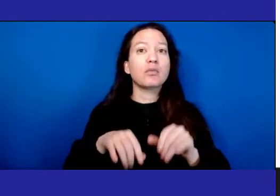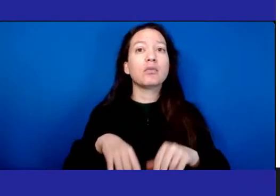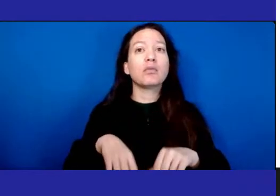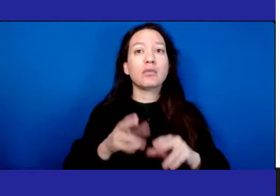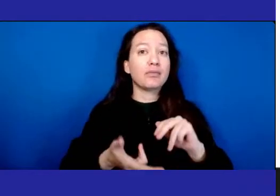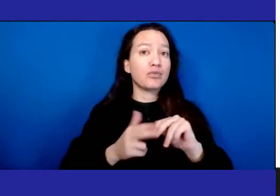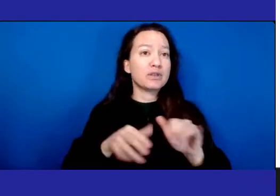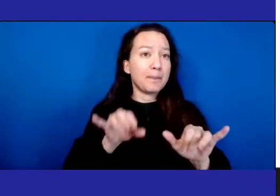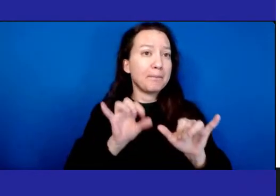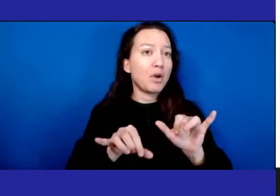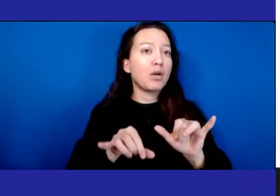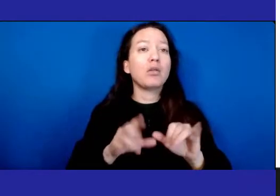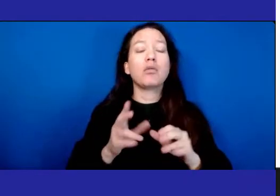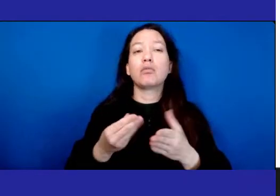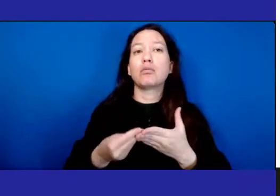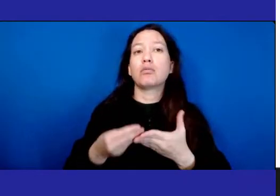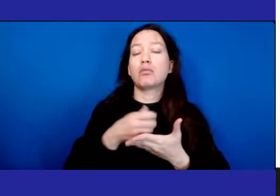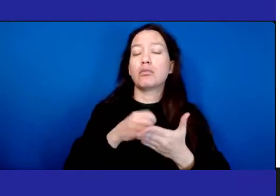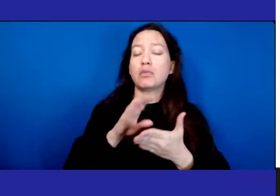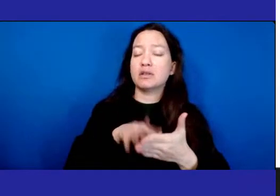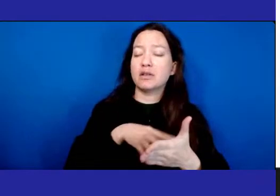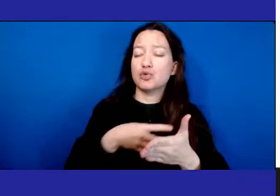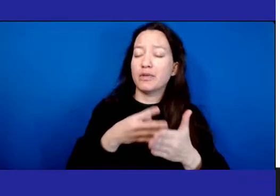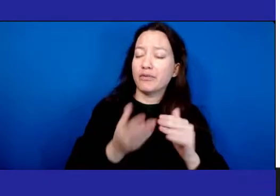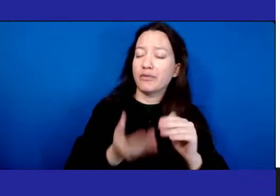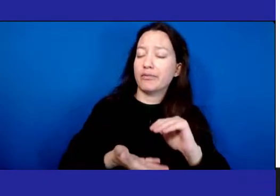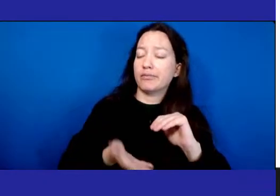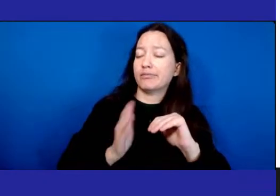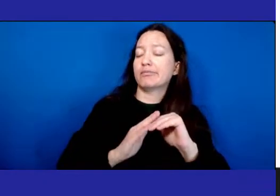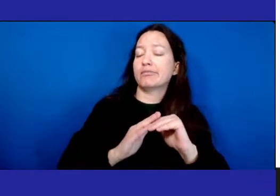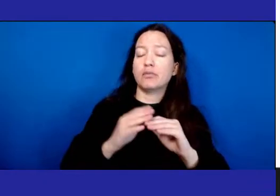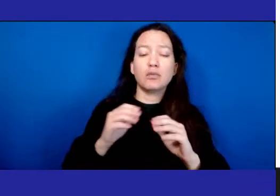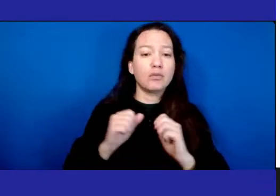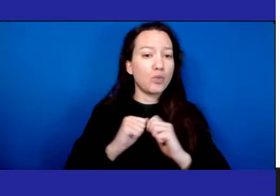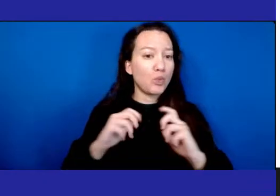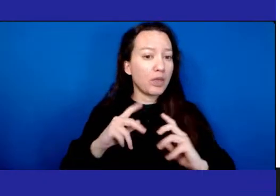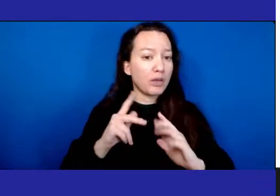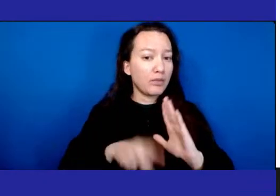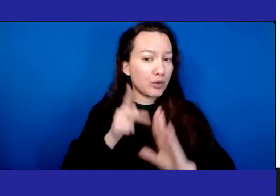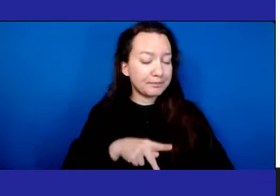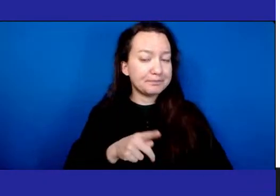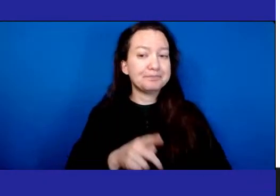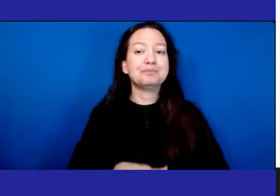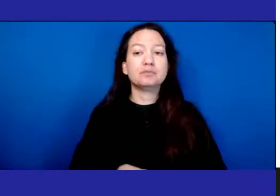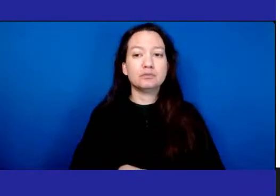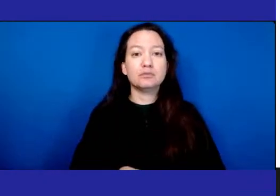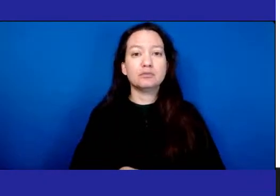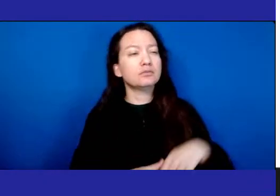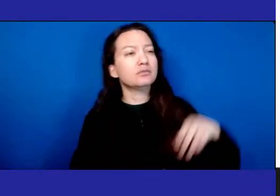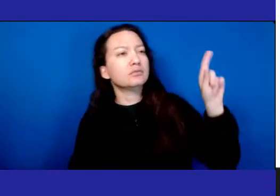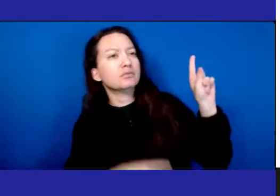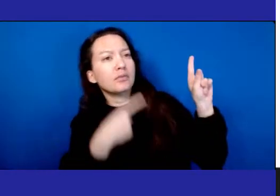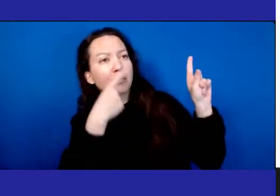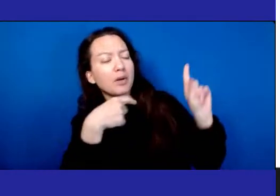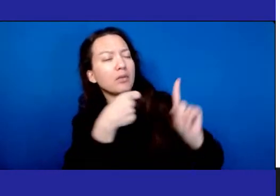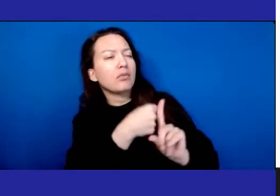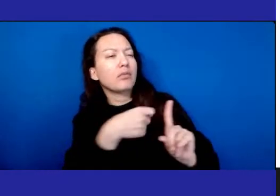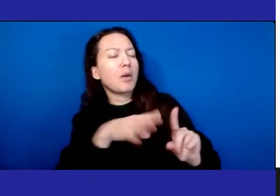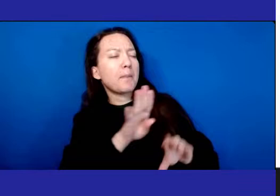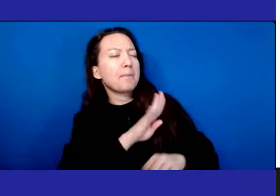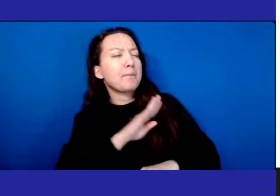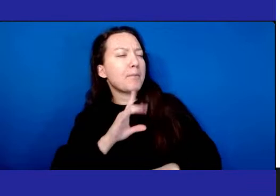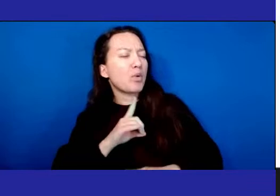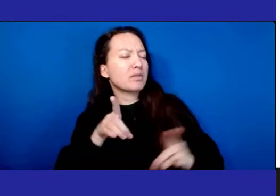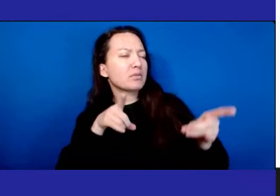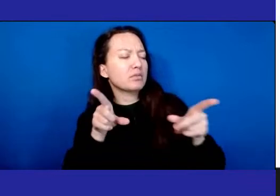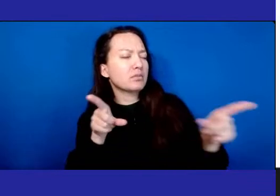funding and support system-wide growth of our programs. Can you tell the board what the difference is between the